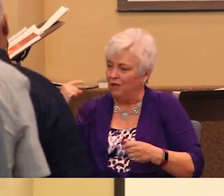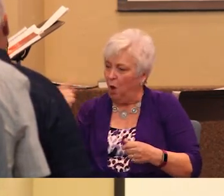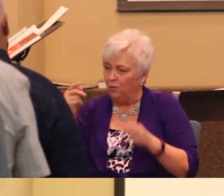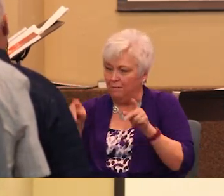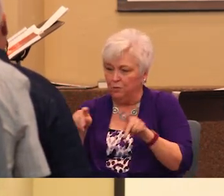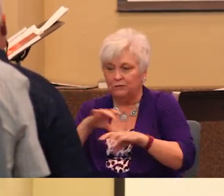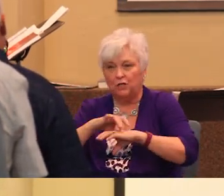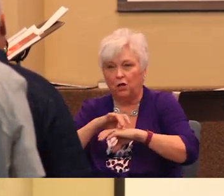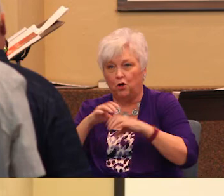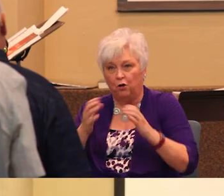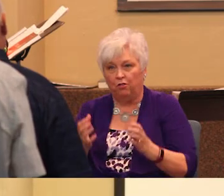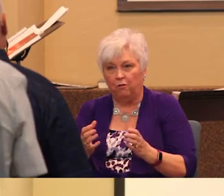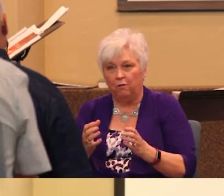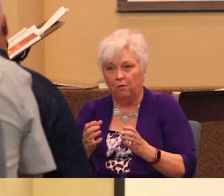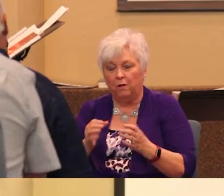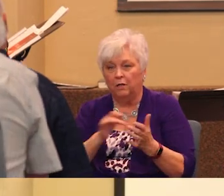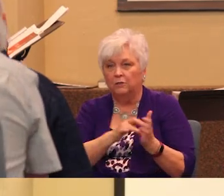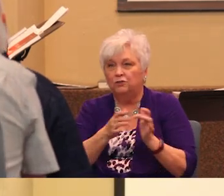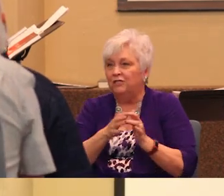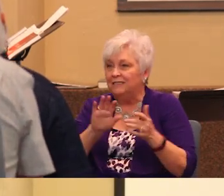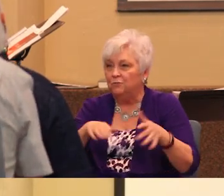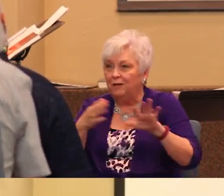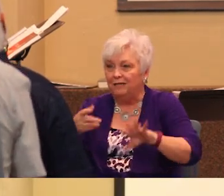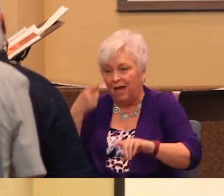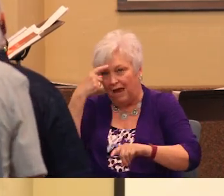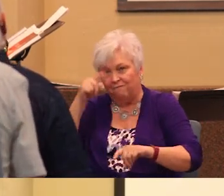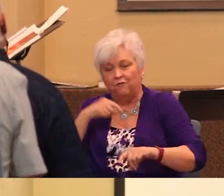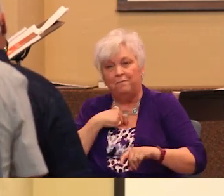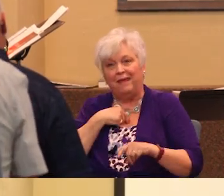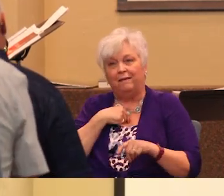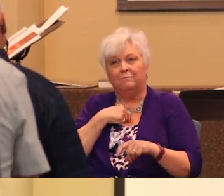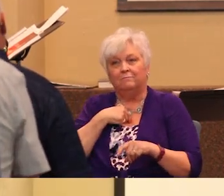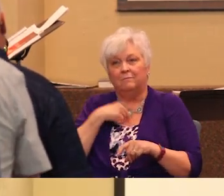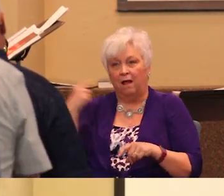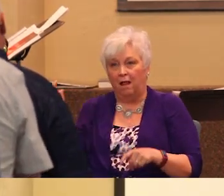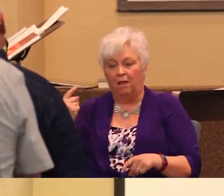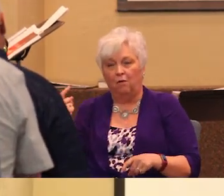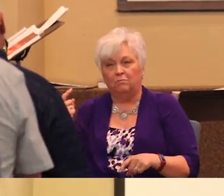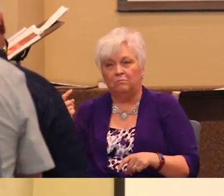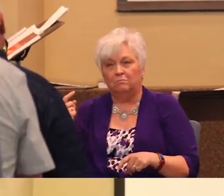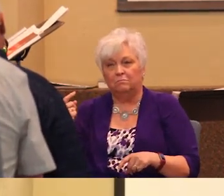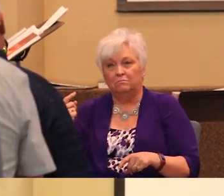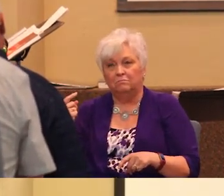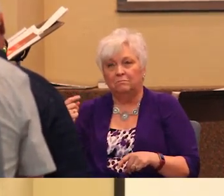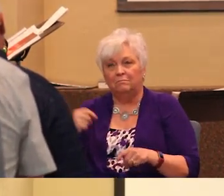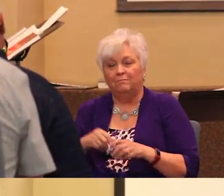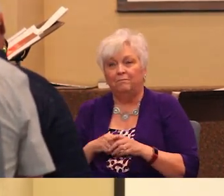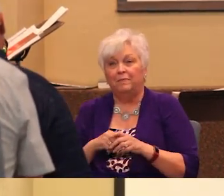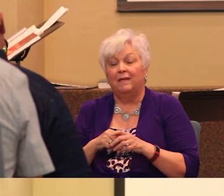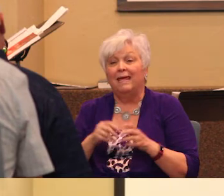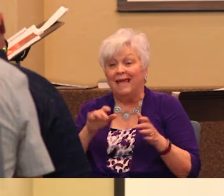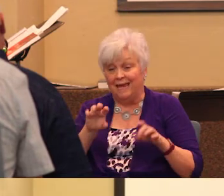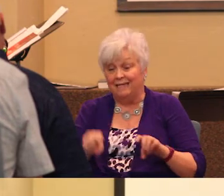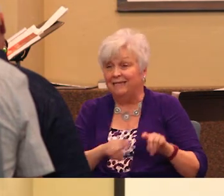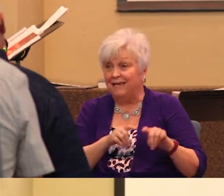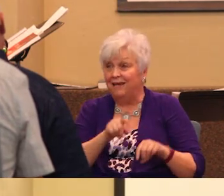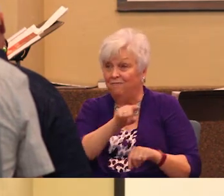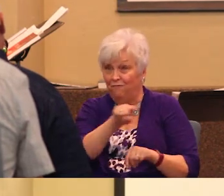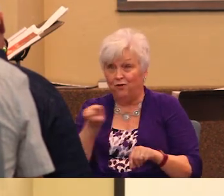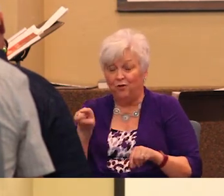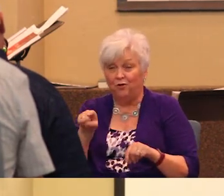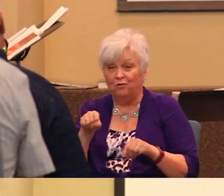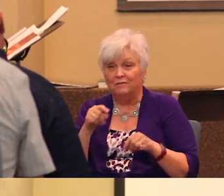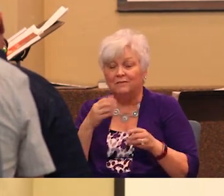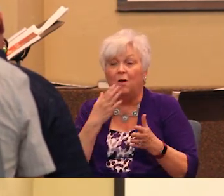earth, Jesus would have died for me. If the other side of that would be, I'd go to hell without him. And he did it for you.